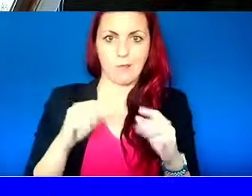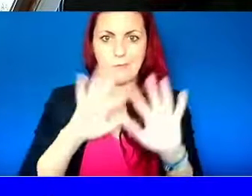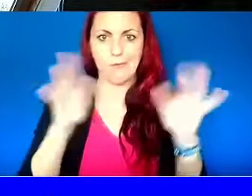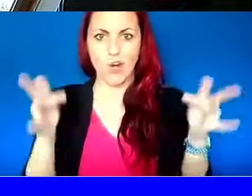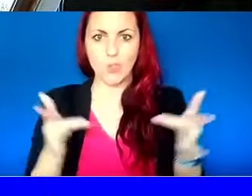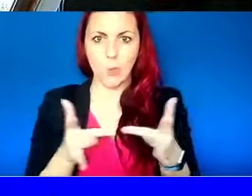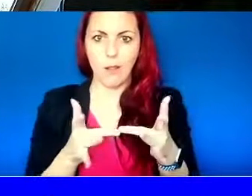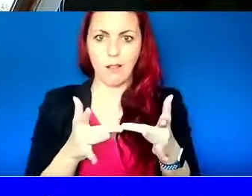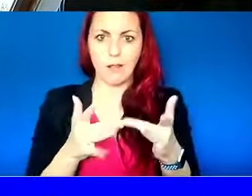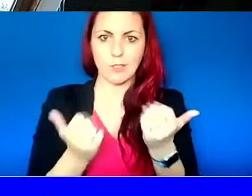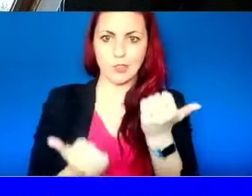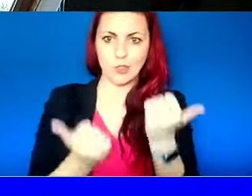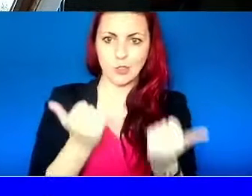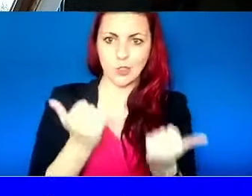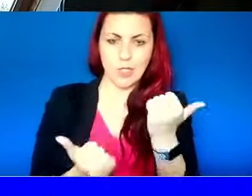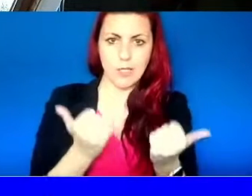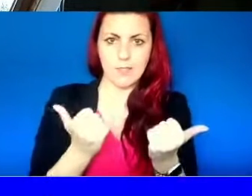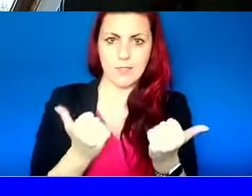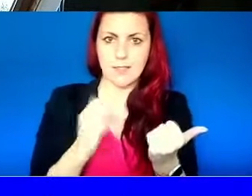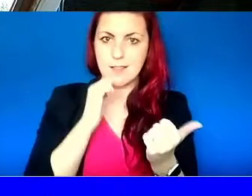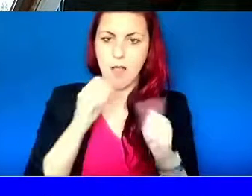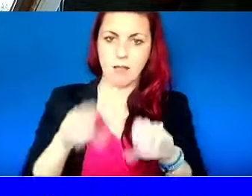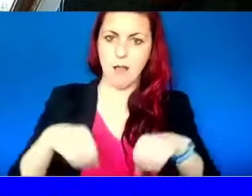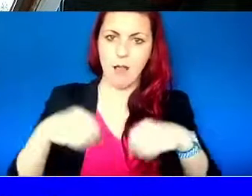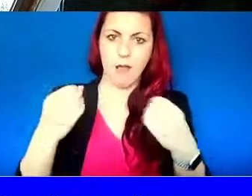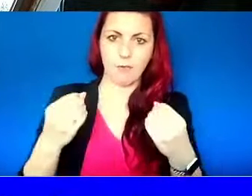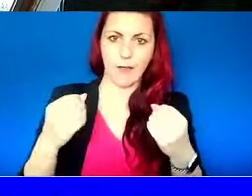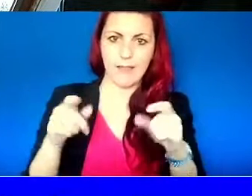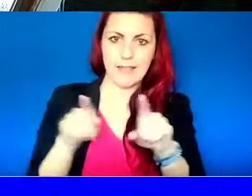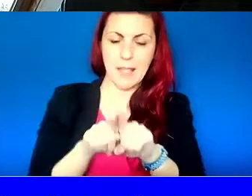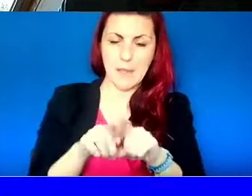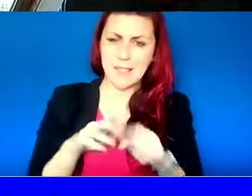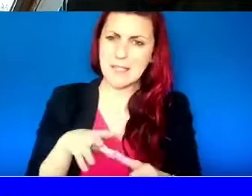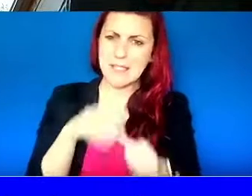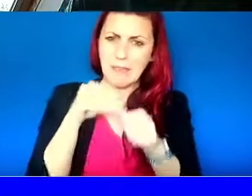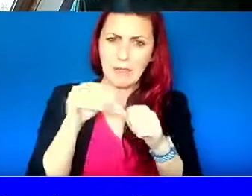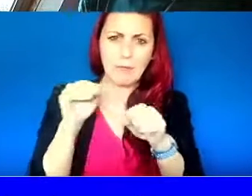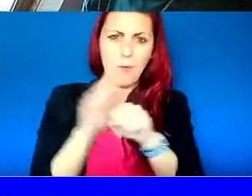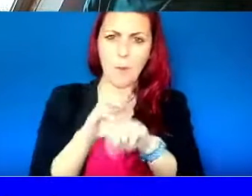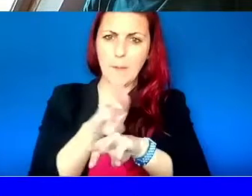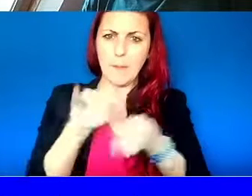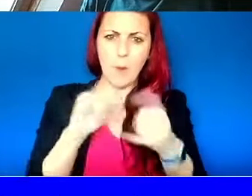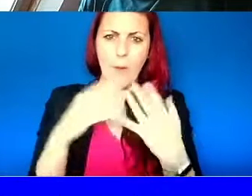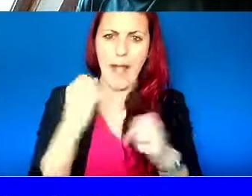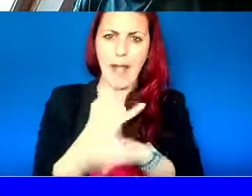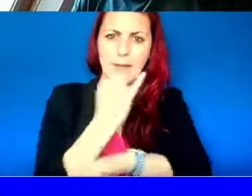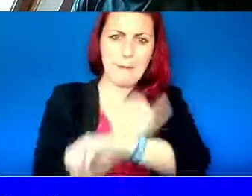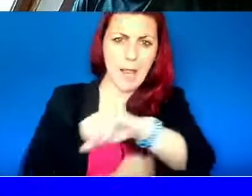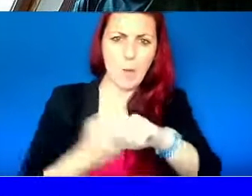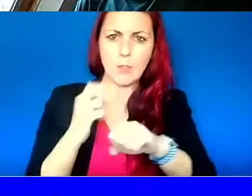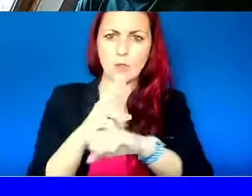disadvantaging all defendants, but I think in particular, those with disabilities or impairments. And this is where